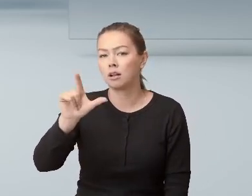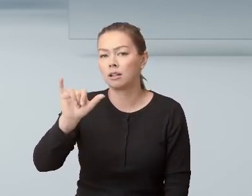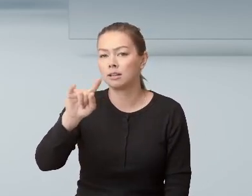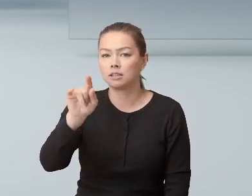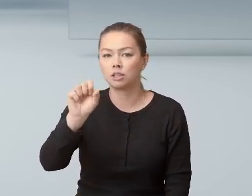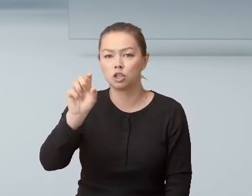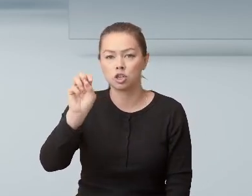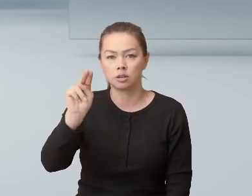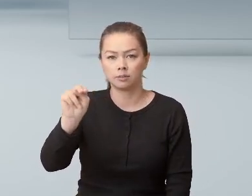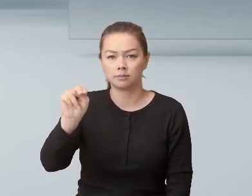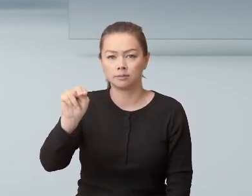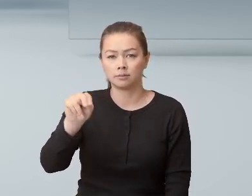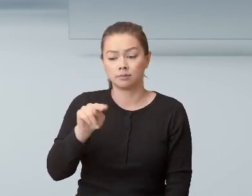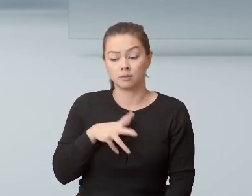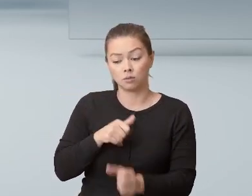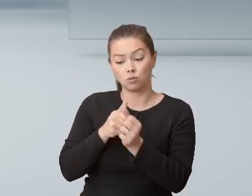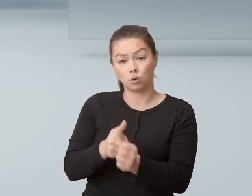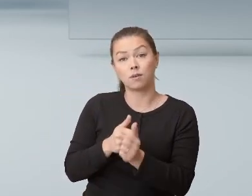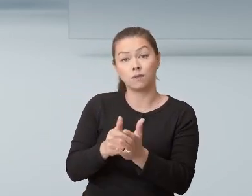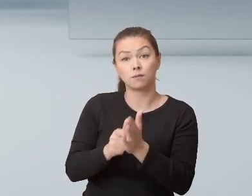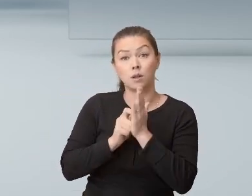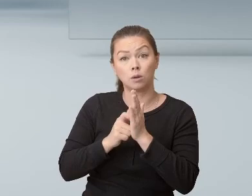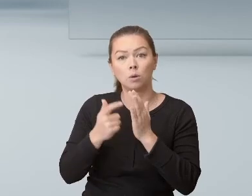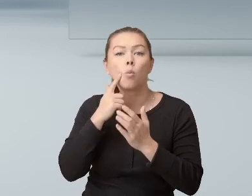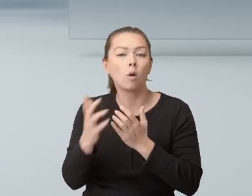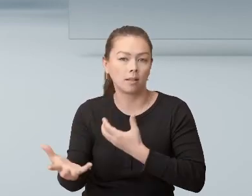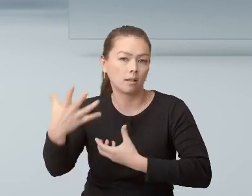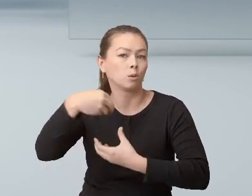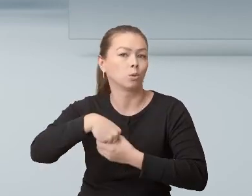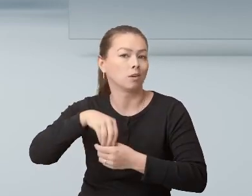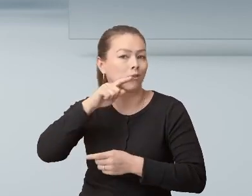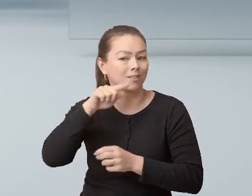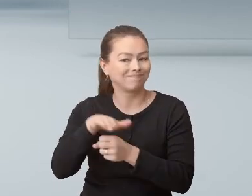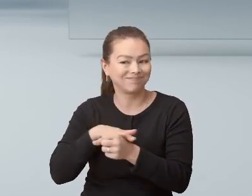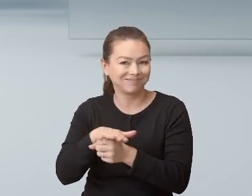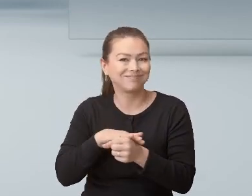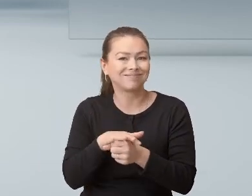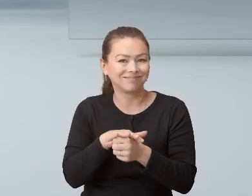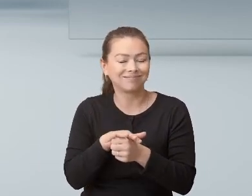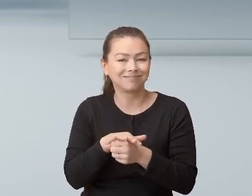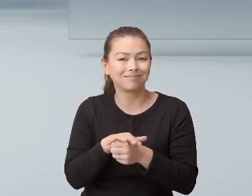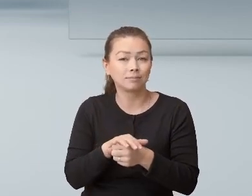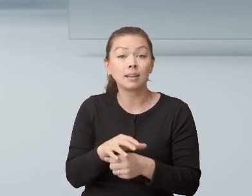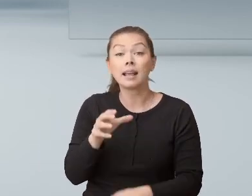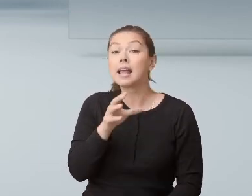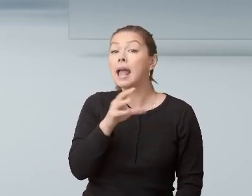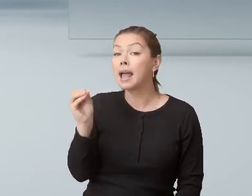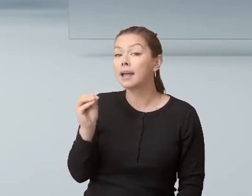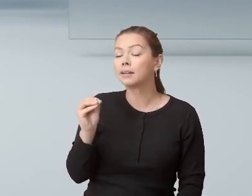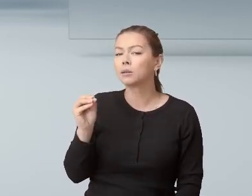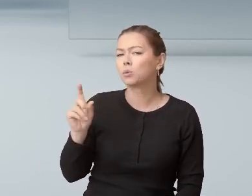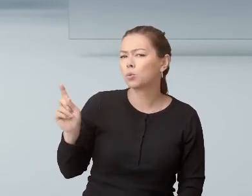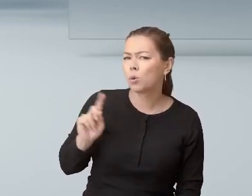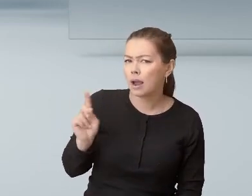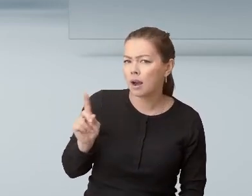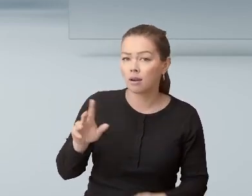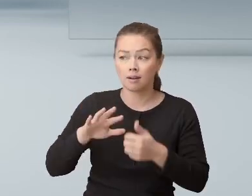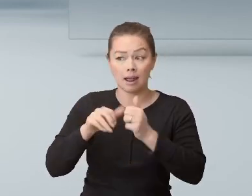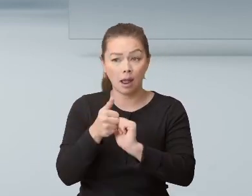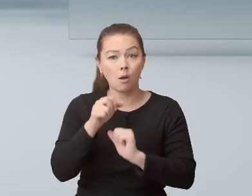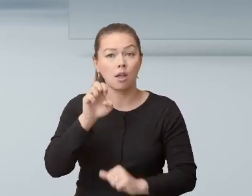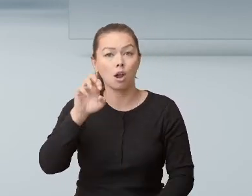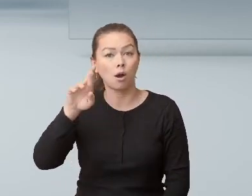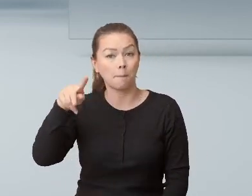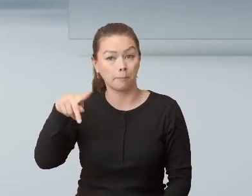compliance necessary for those will be included as well. And in fact, even the where and how your ERP is deployed in the cloud